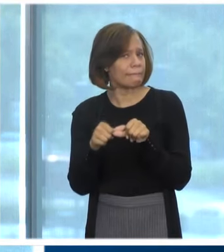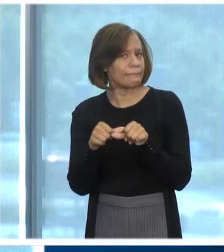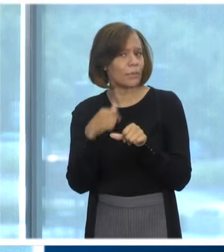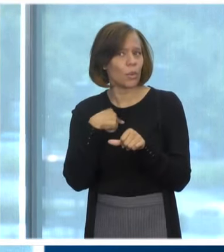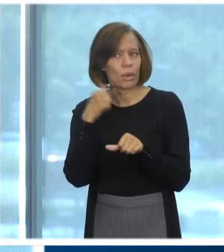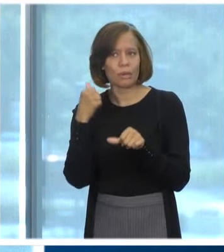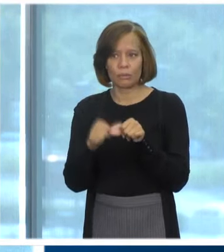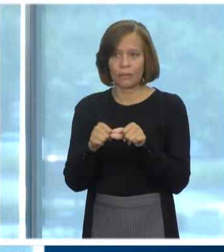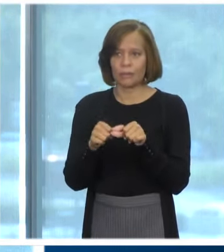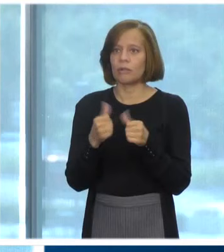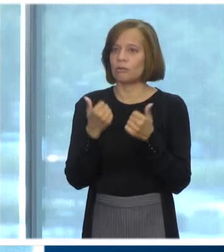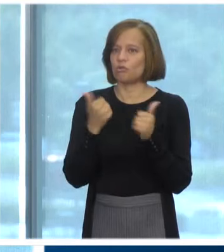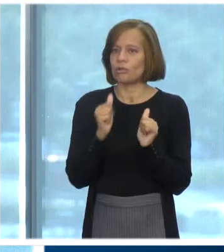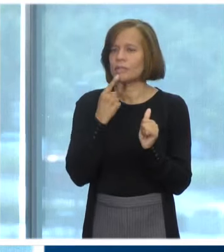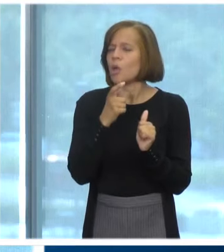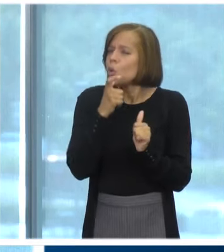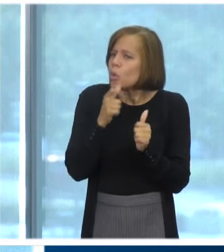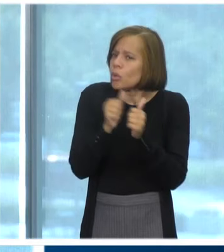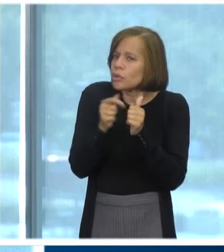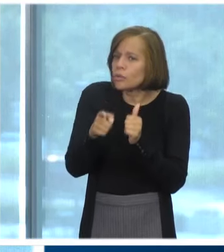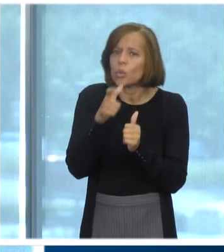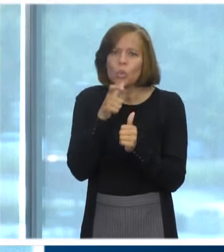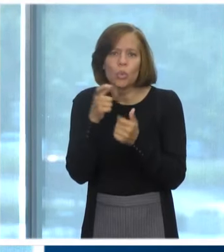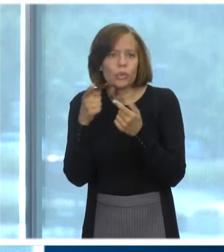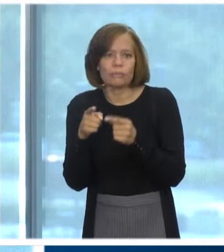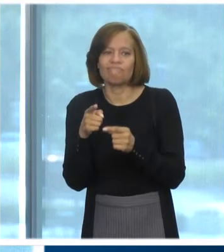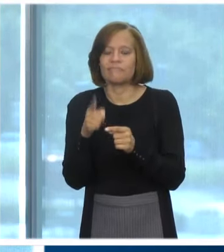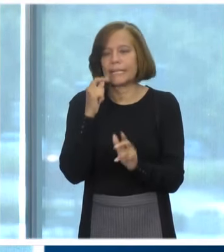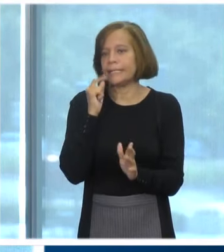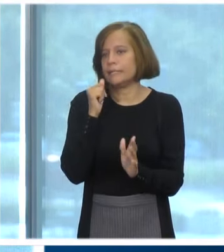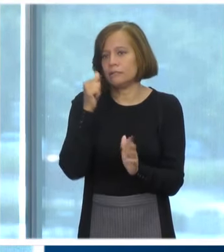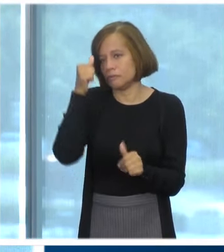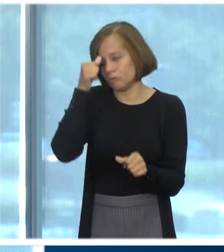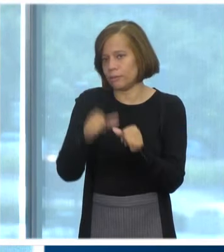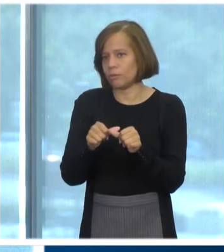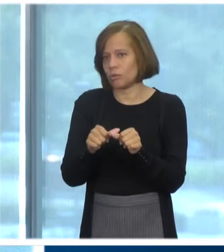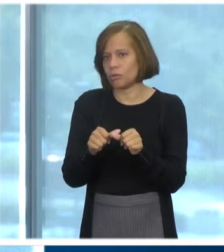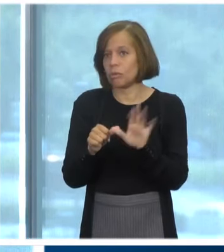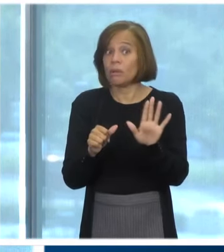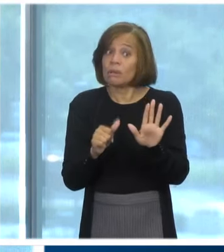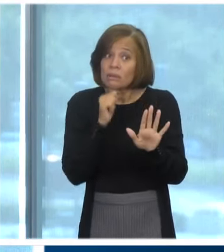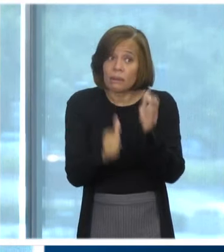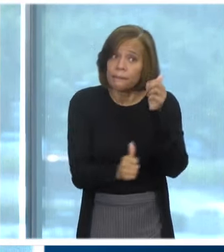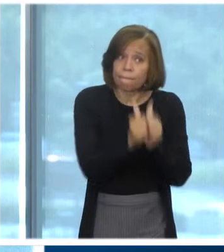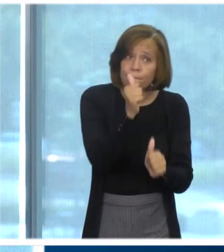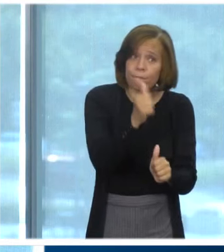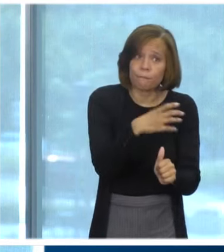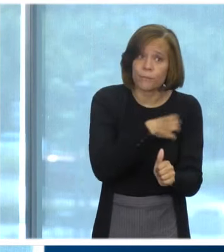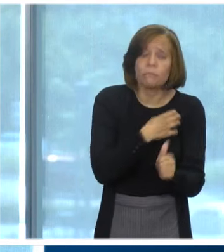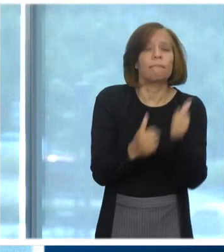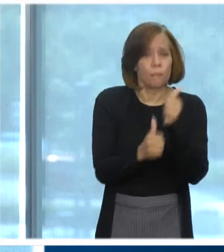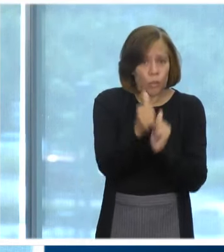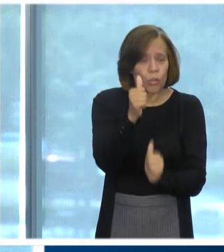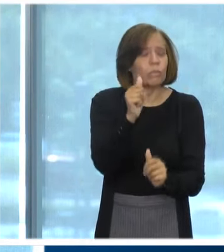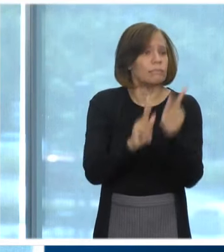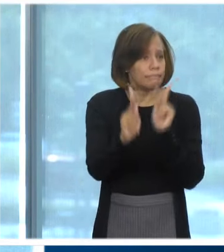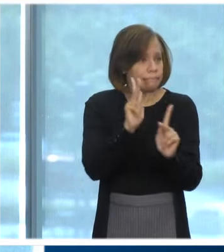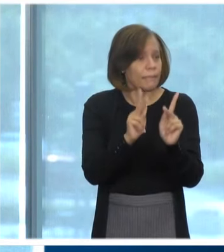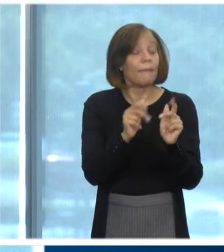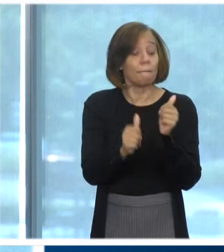the officers who were around them. This was not true of the overwhelming majority of the officers we interviewed, but it